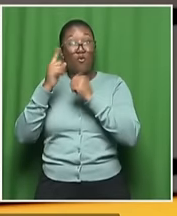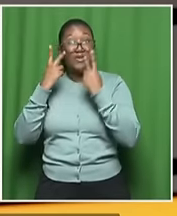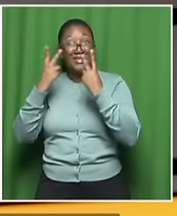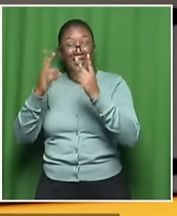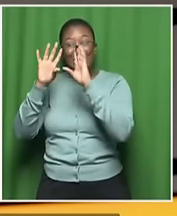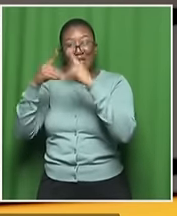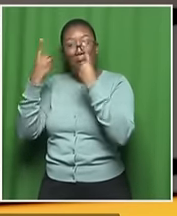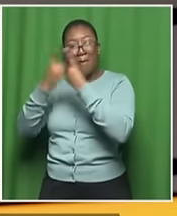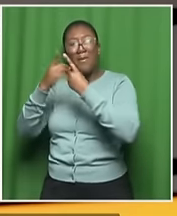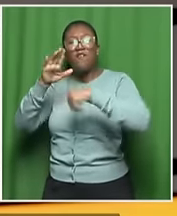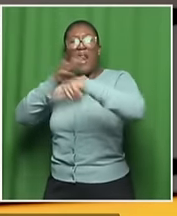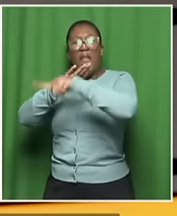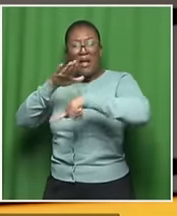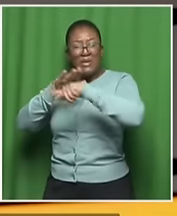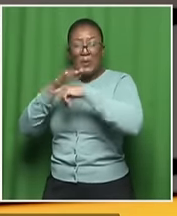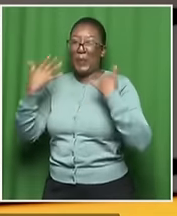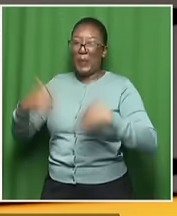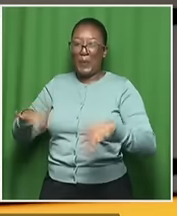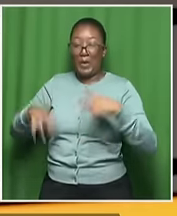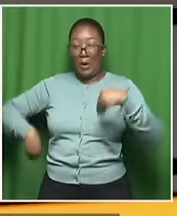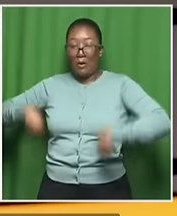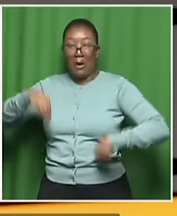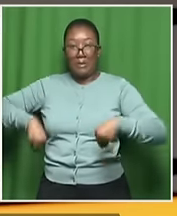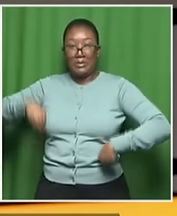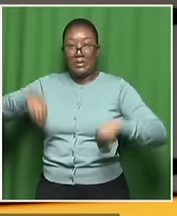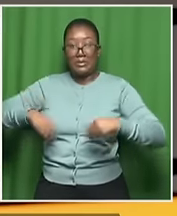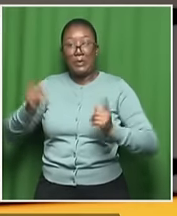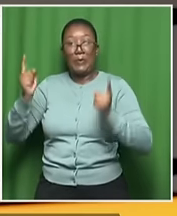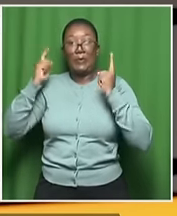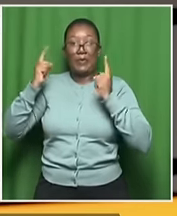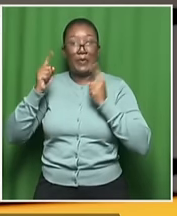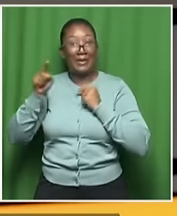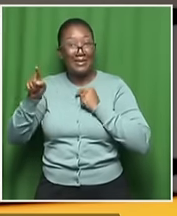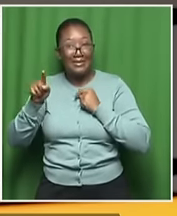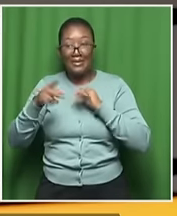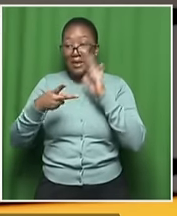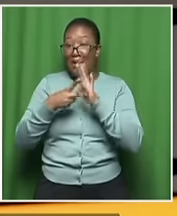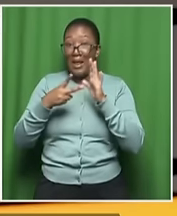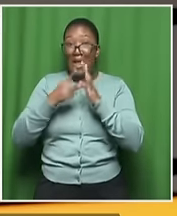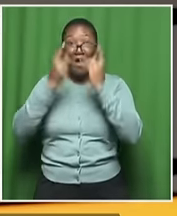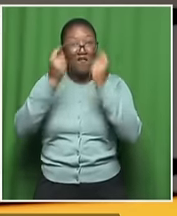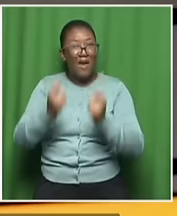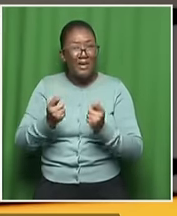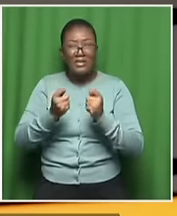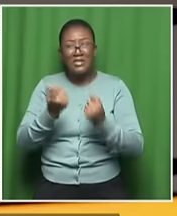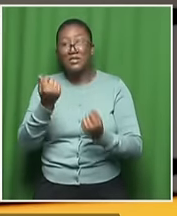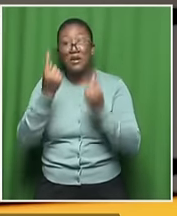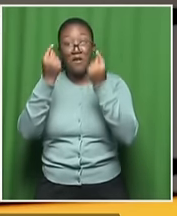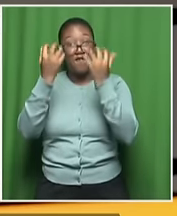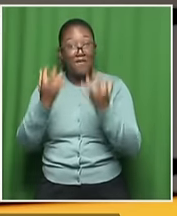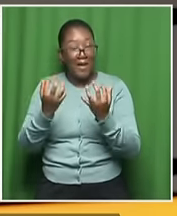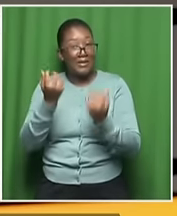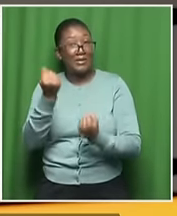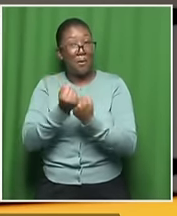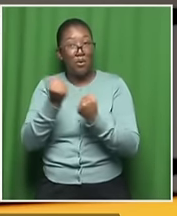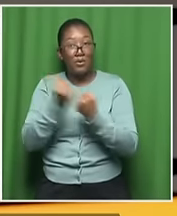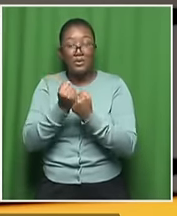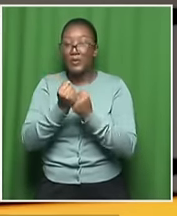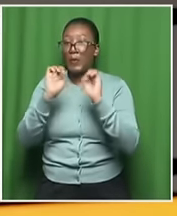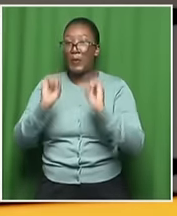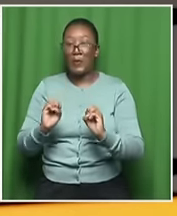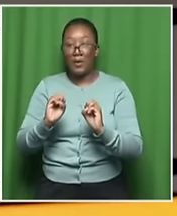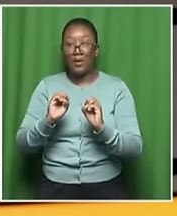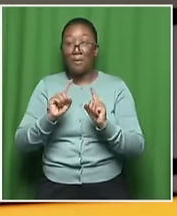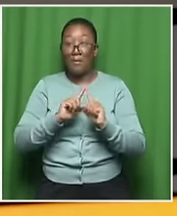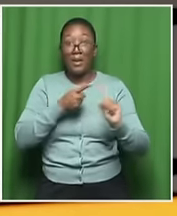department and the lack of financial support. You can't just get and give land to a farmer,